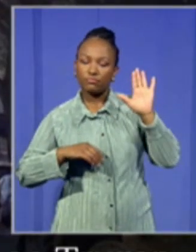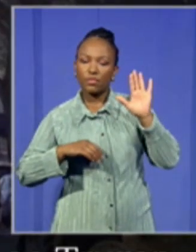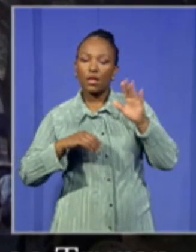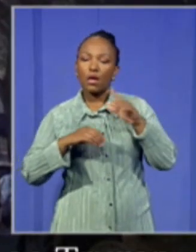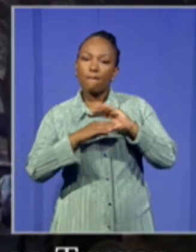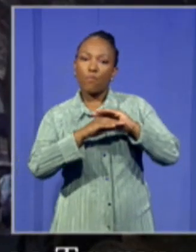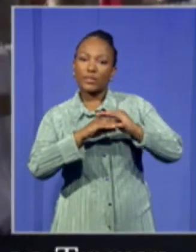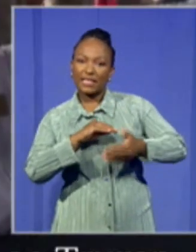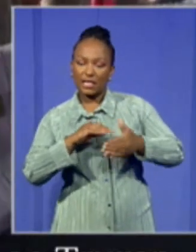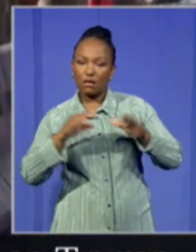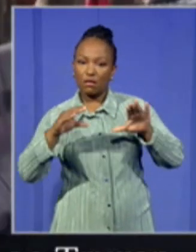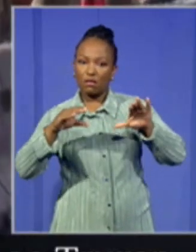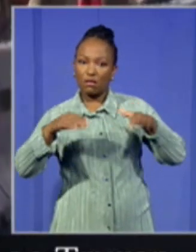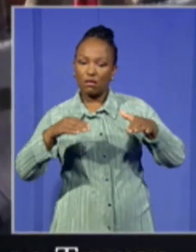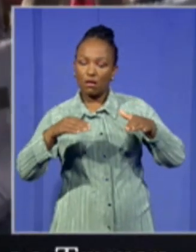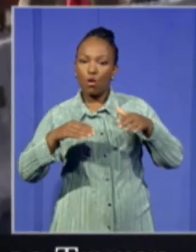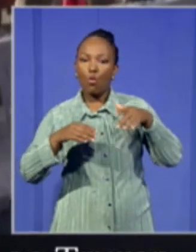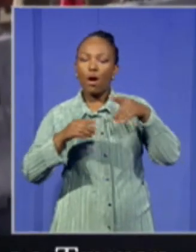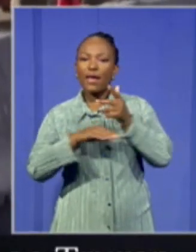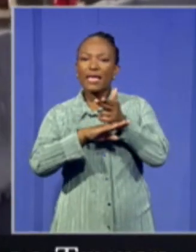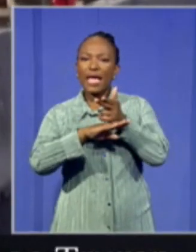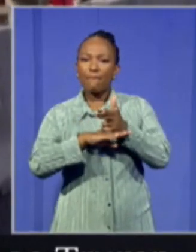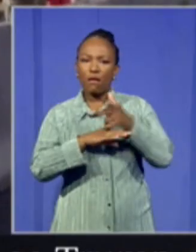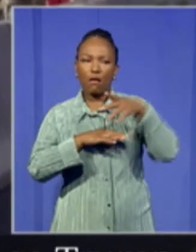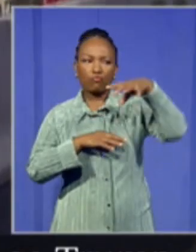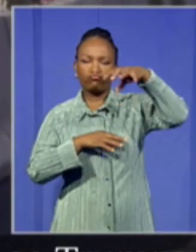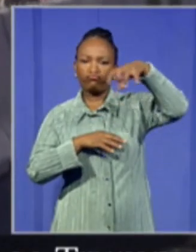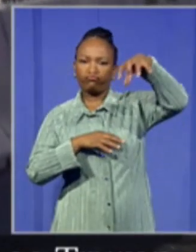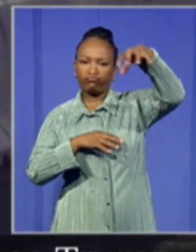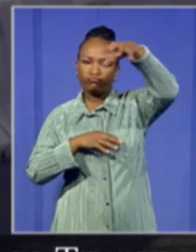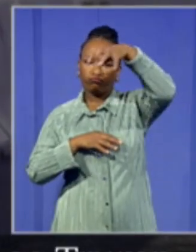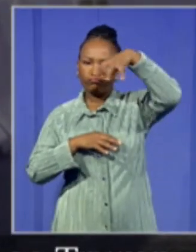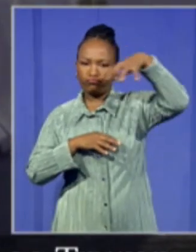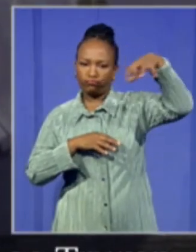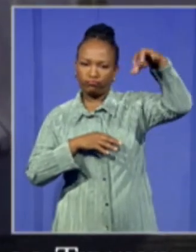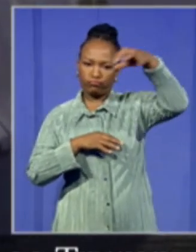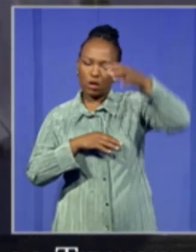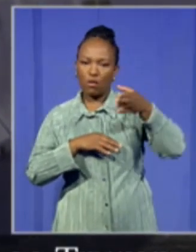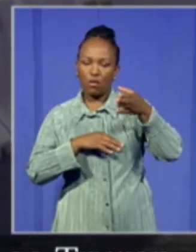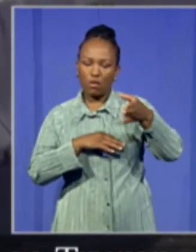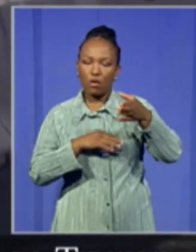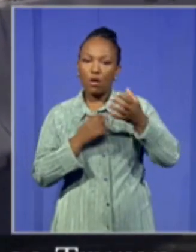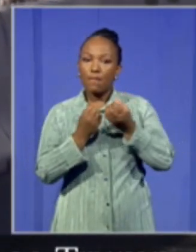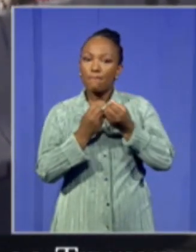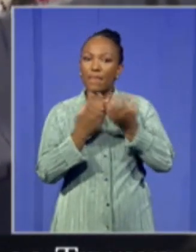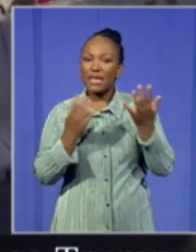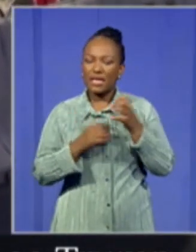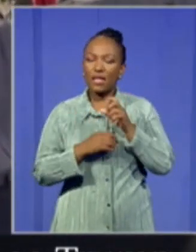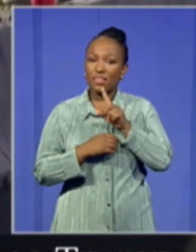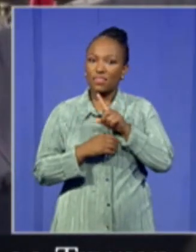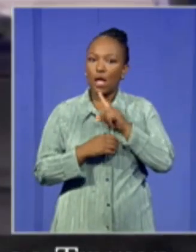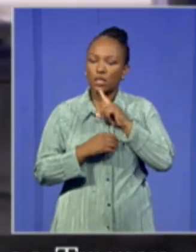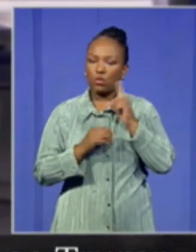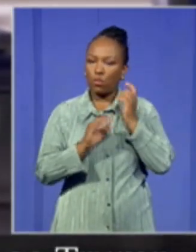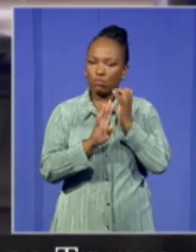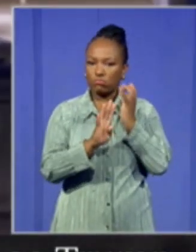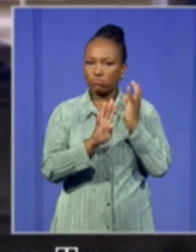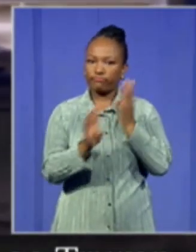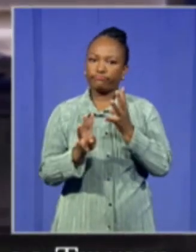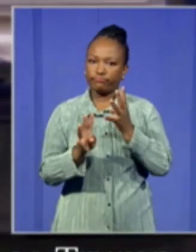le akaretsa tiriso ya di-drone ga mmogo le kemonokeng ya batlhankedi ba tshireletso ba le dikete go tswa kwa ditheong tse di farologaneng.